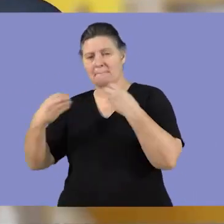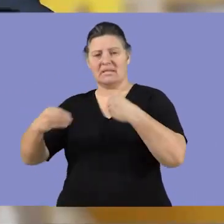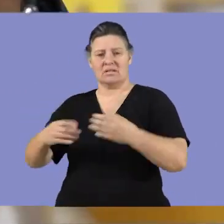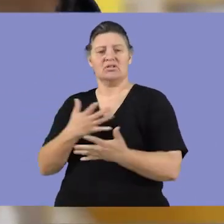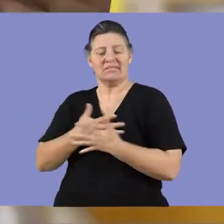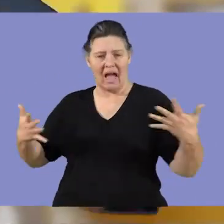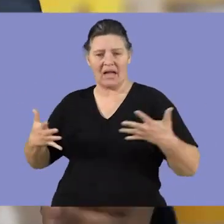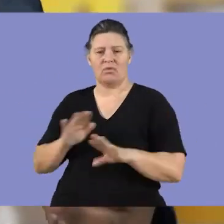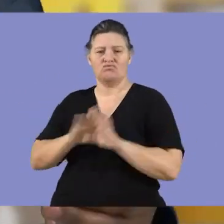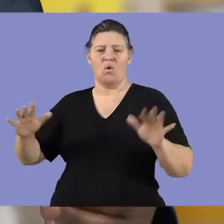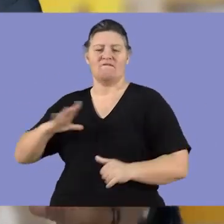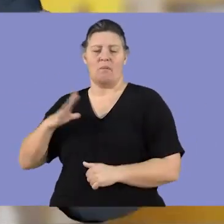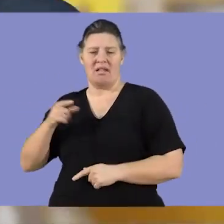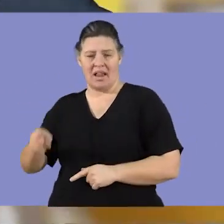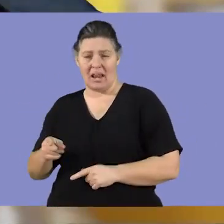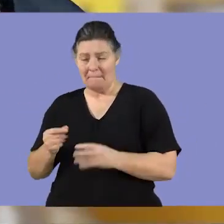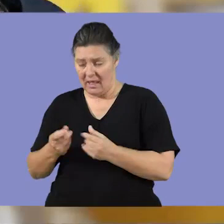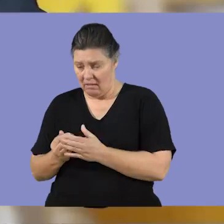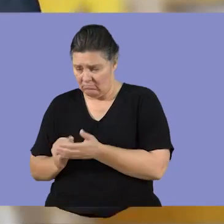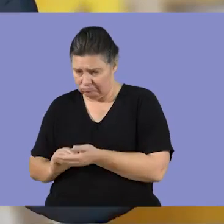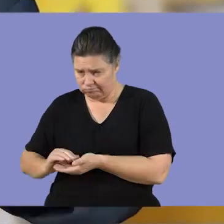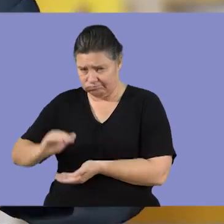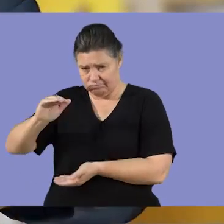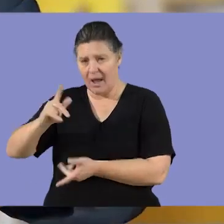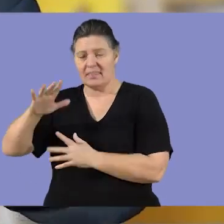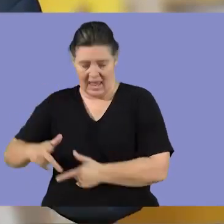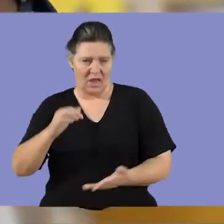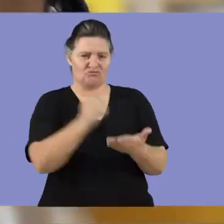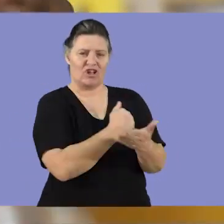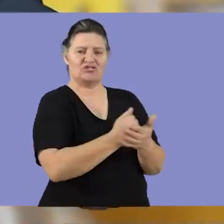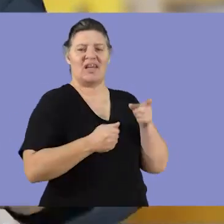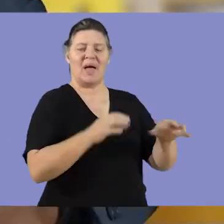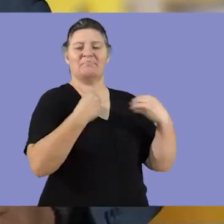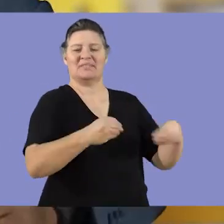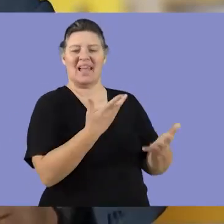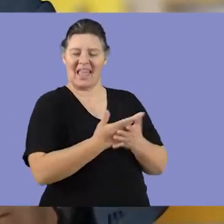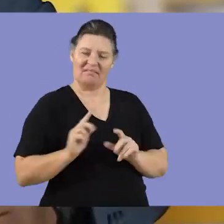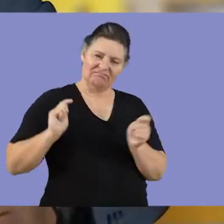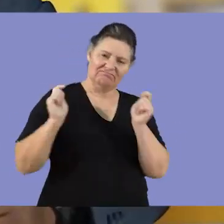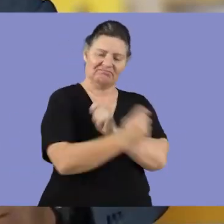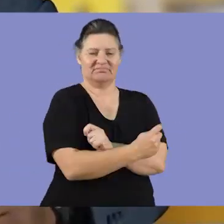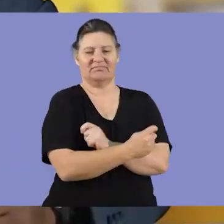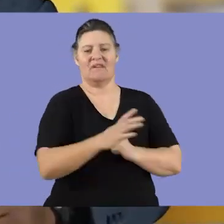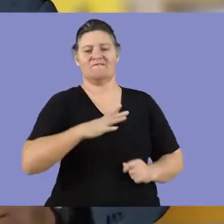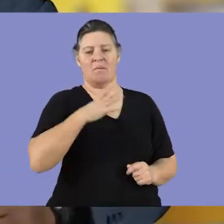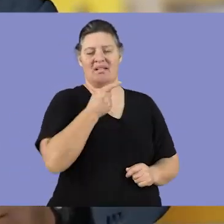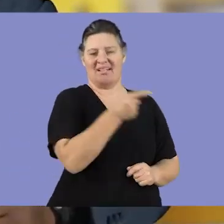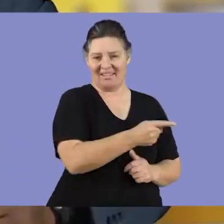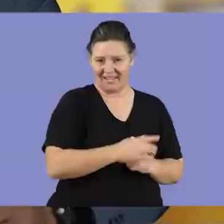as an informal business until they've raised enough capital to register their business